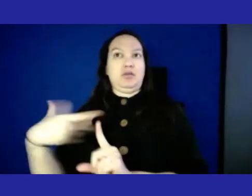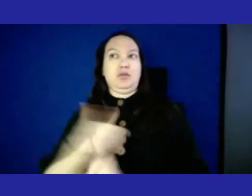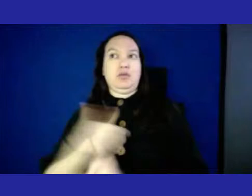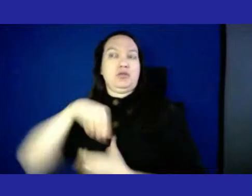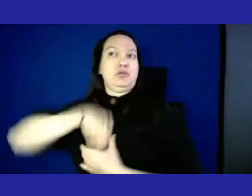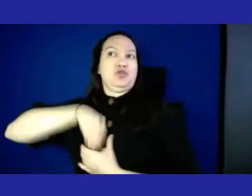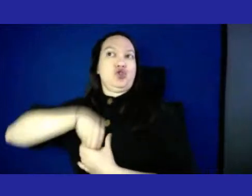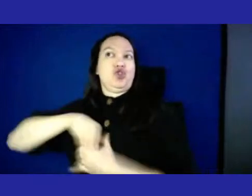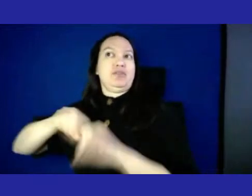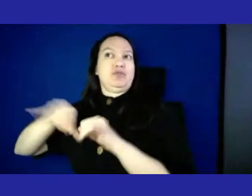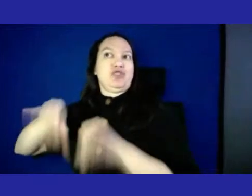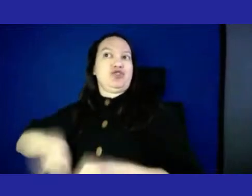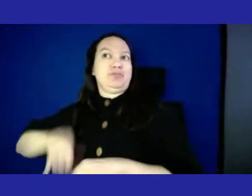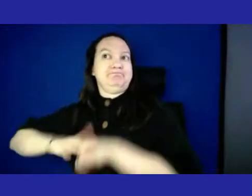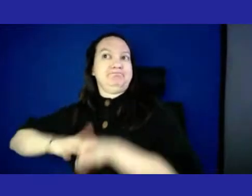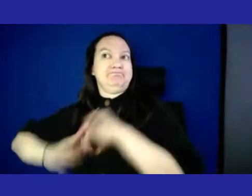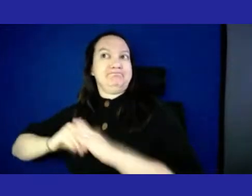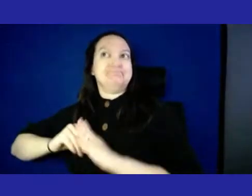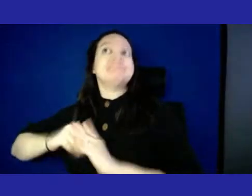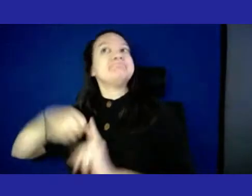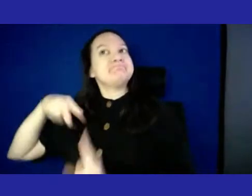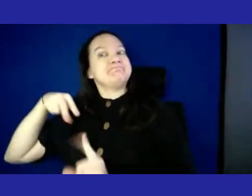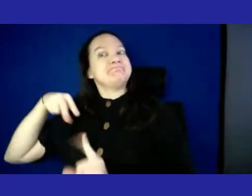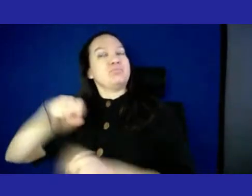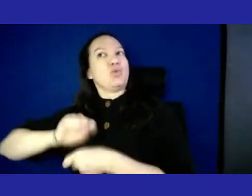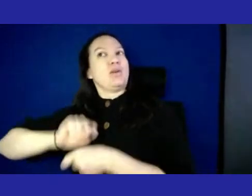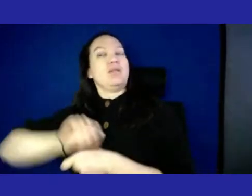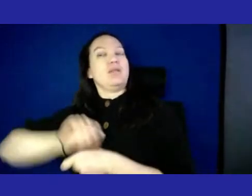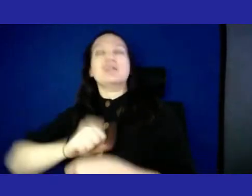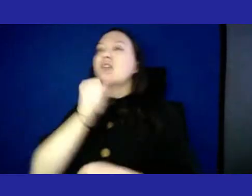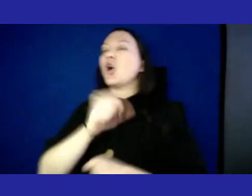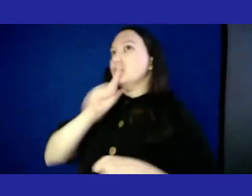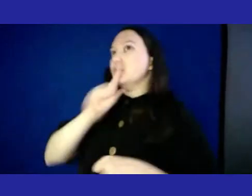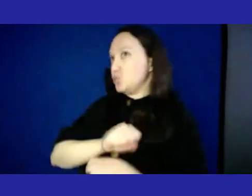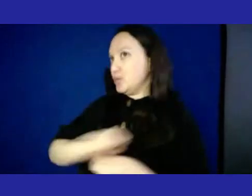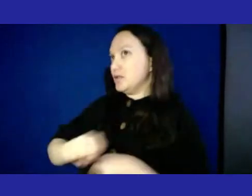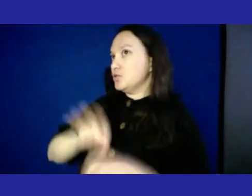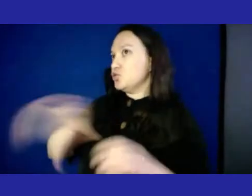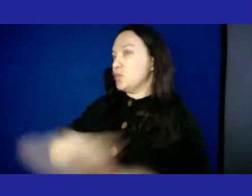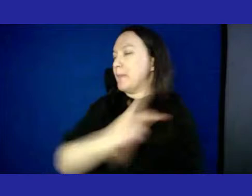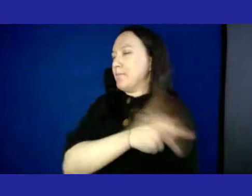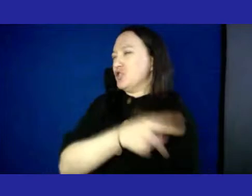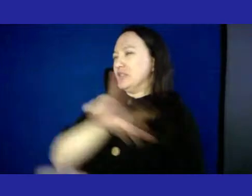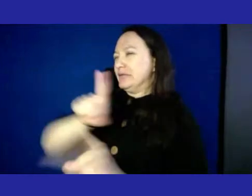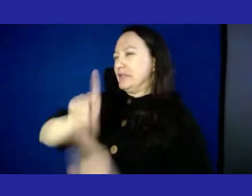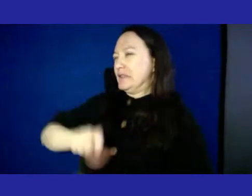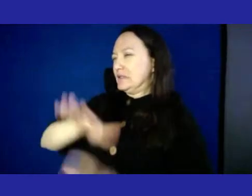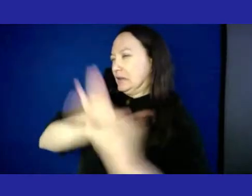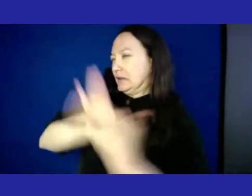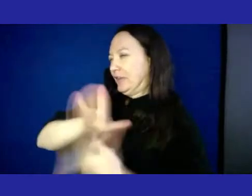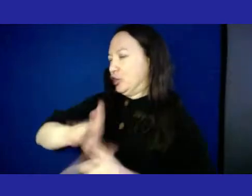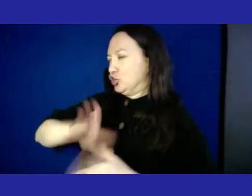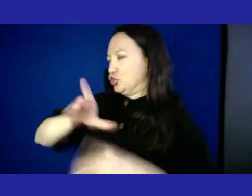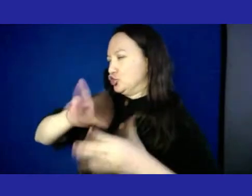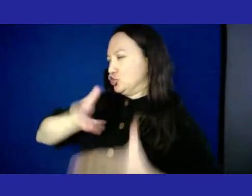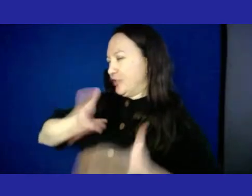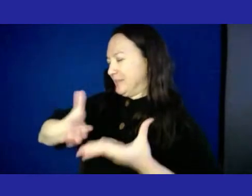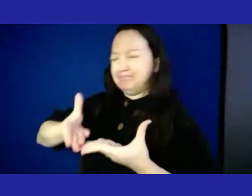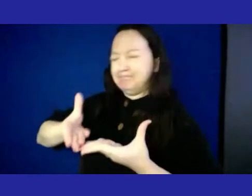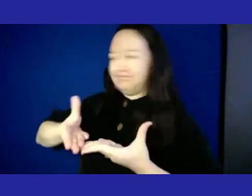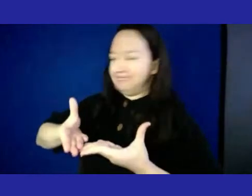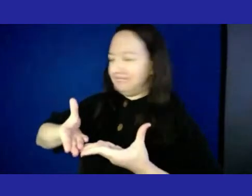internal infrastructure to supervise and manage that work. So they don't execute the patient or guest-facing services.